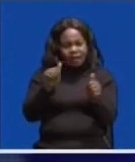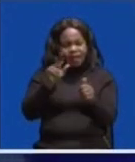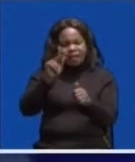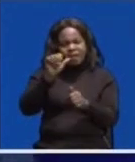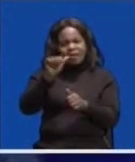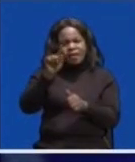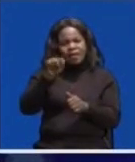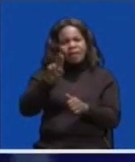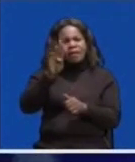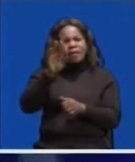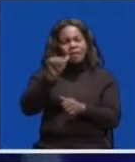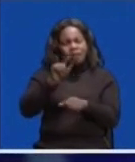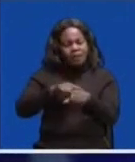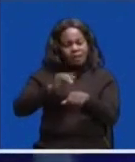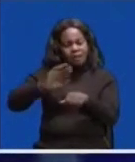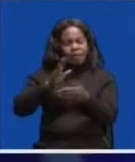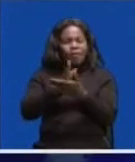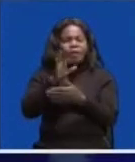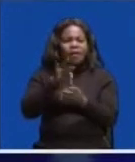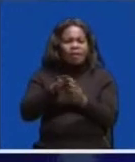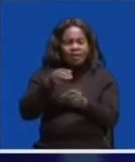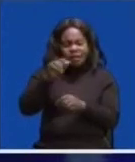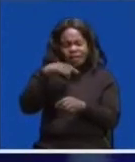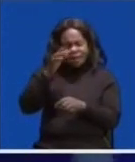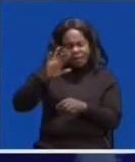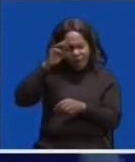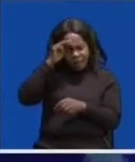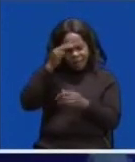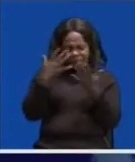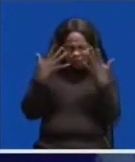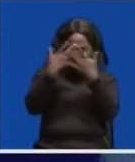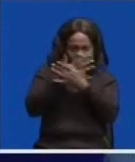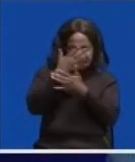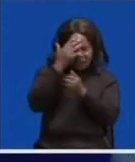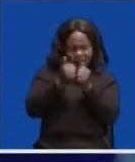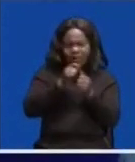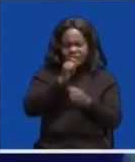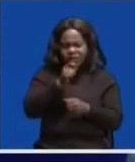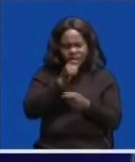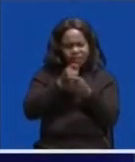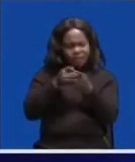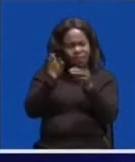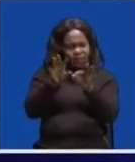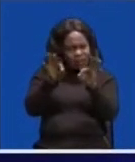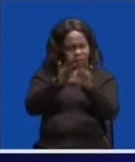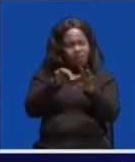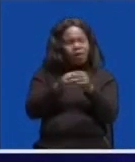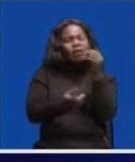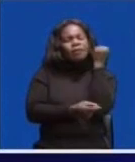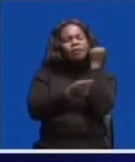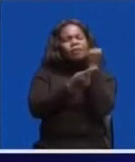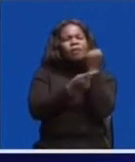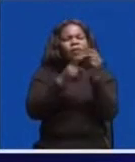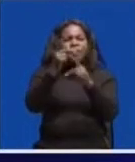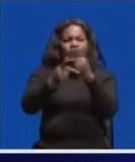parliamentary by-election. Ms. Selia says her ministry is saddened because journalists are key stakeholders in the development process.